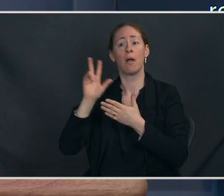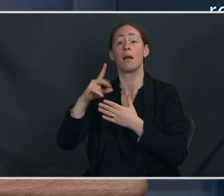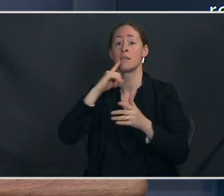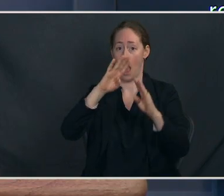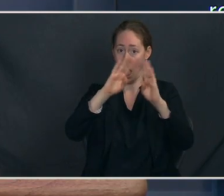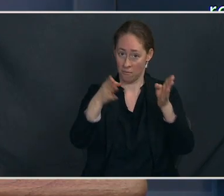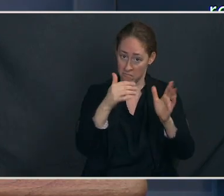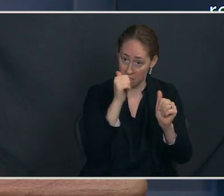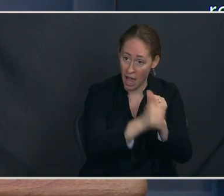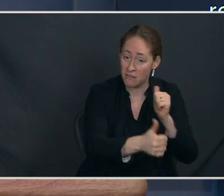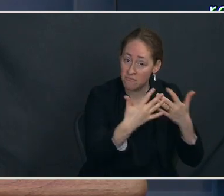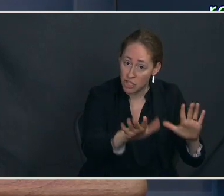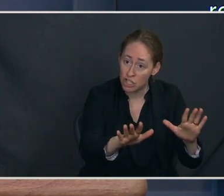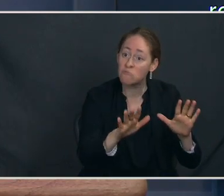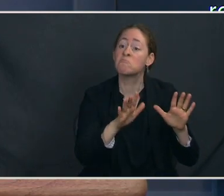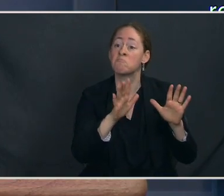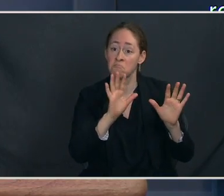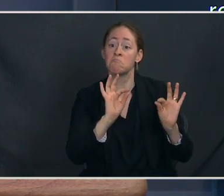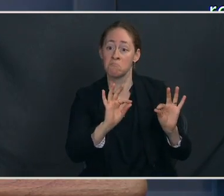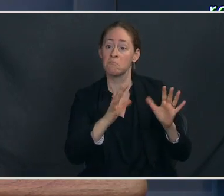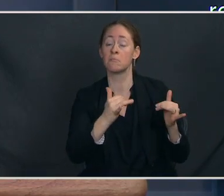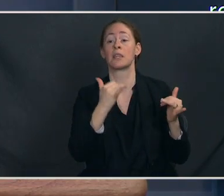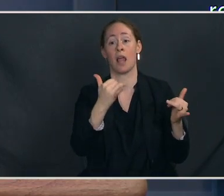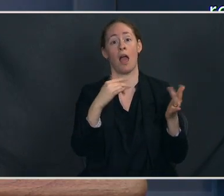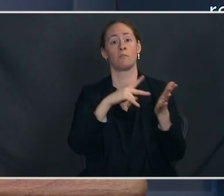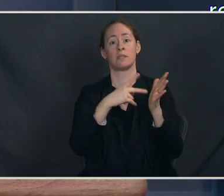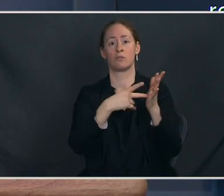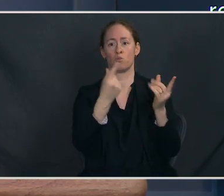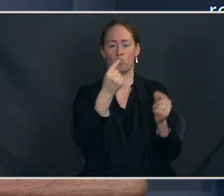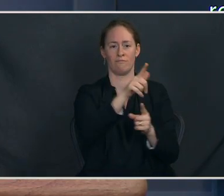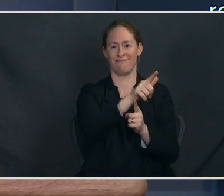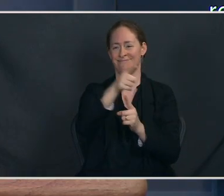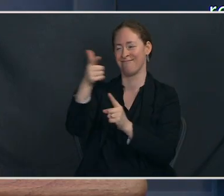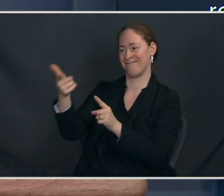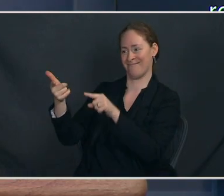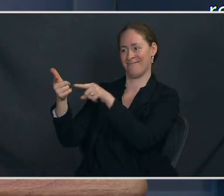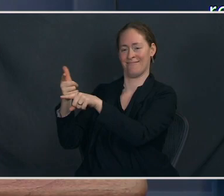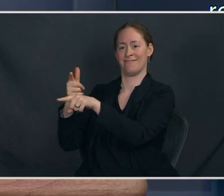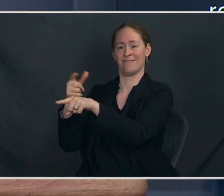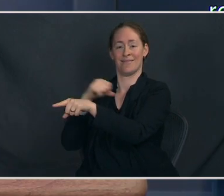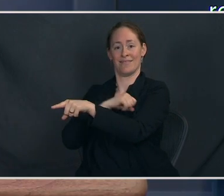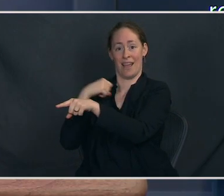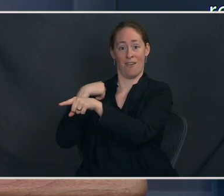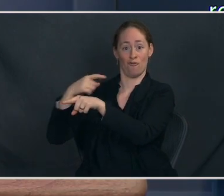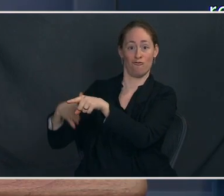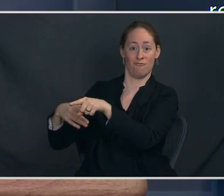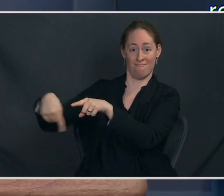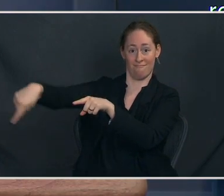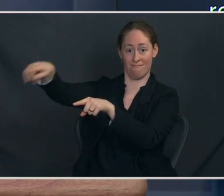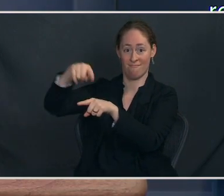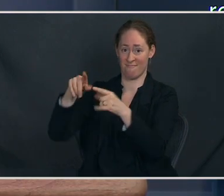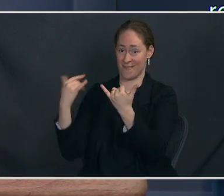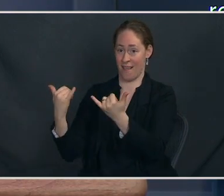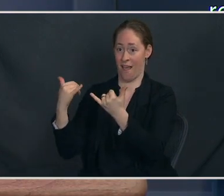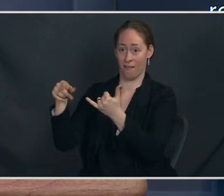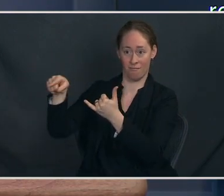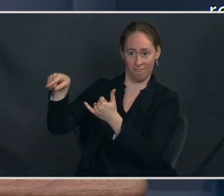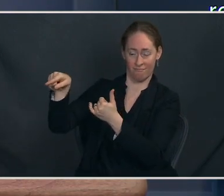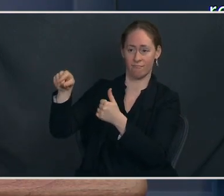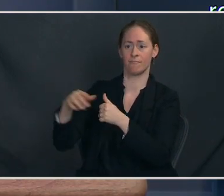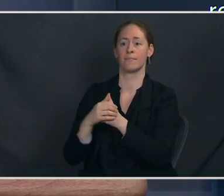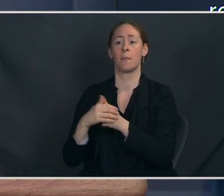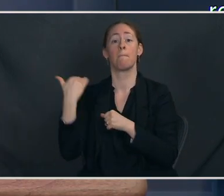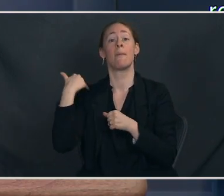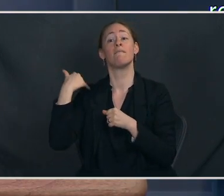impeachment themselves, which is that now it, of course, will move on to the Senate. As he also said at the time, he hopes, and I'll quote him